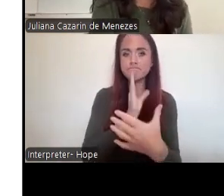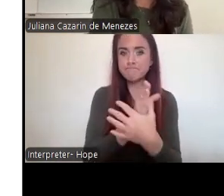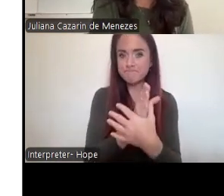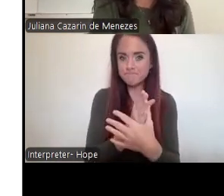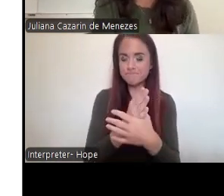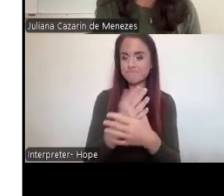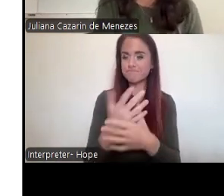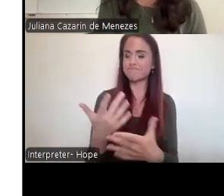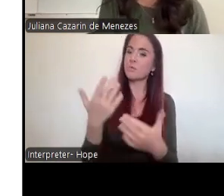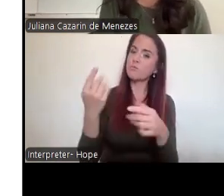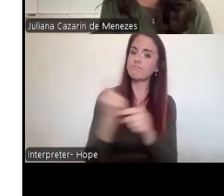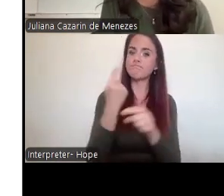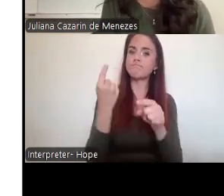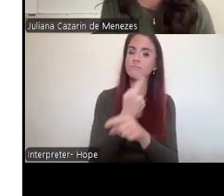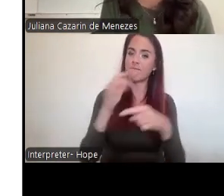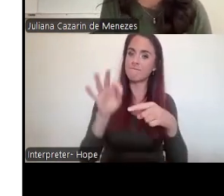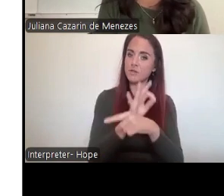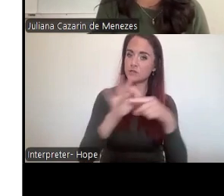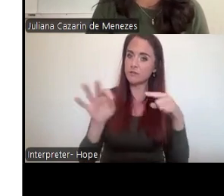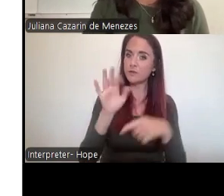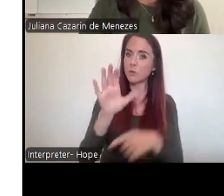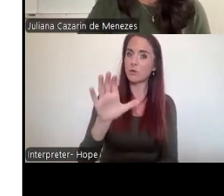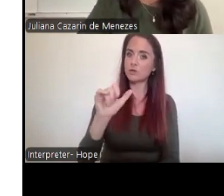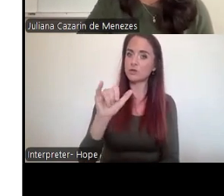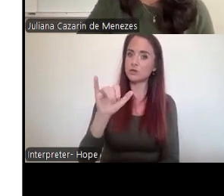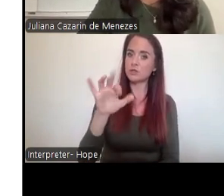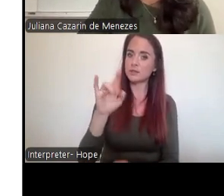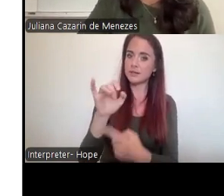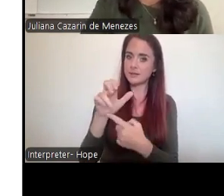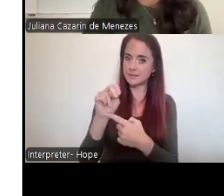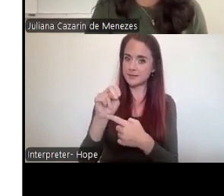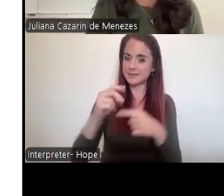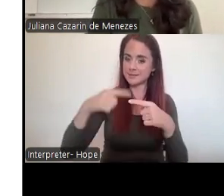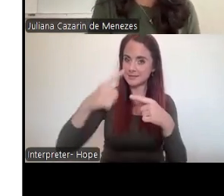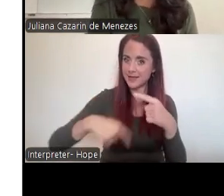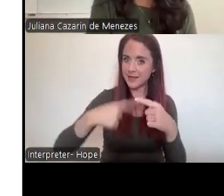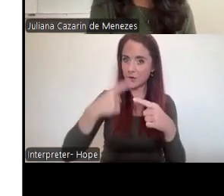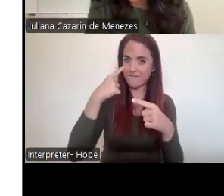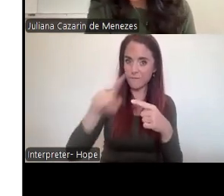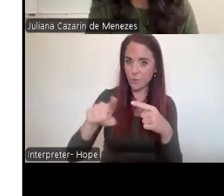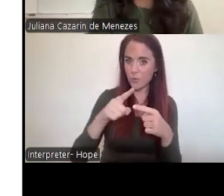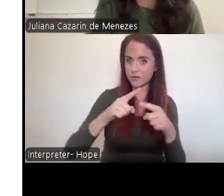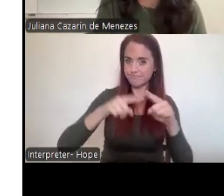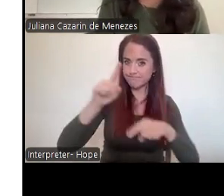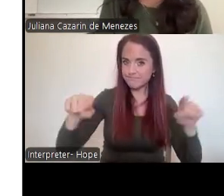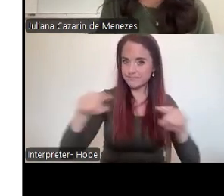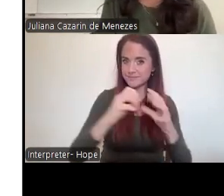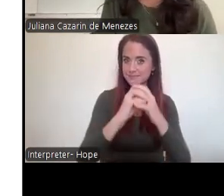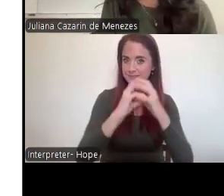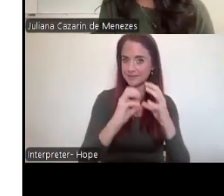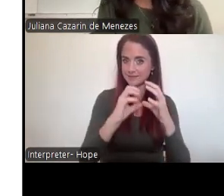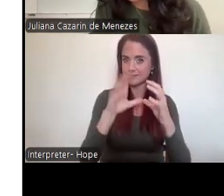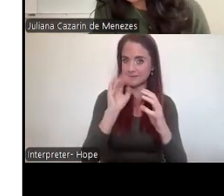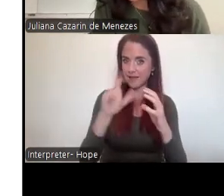normal functioning of the circadian cycle in cells. So what we showed in a paper published